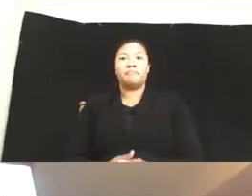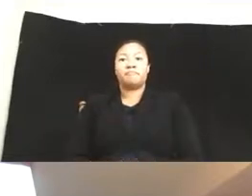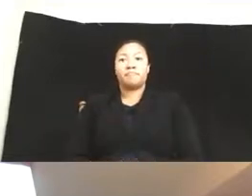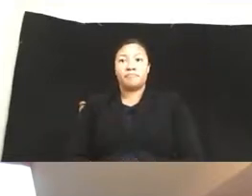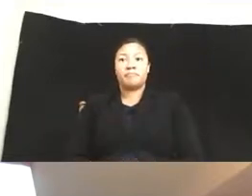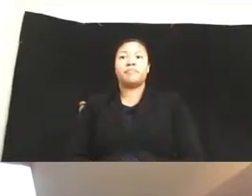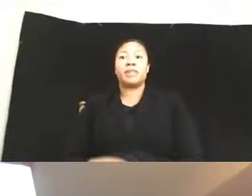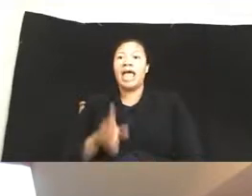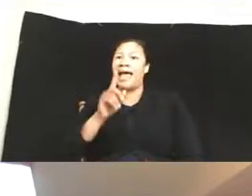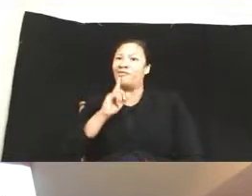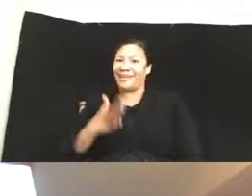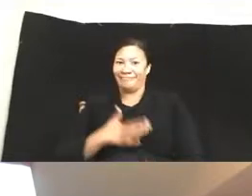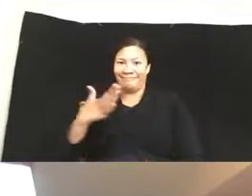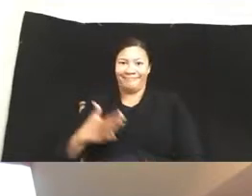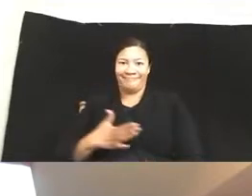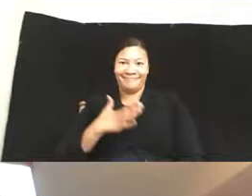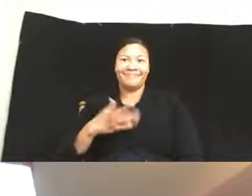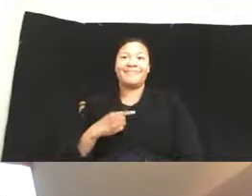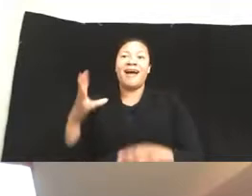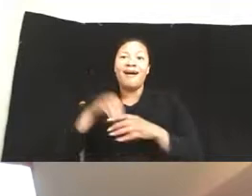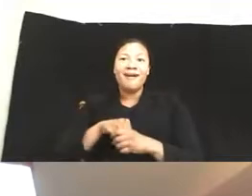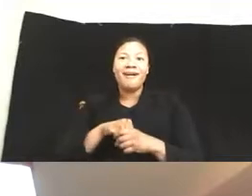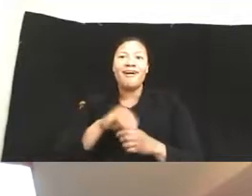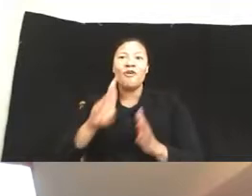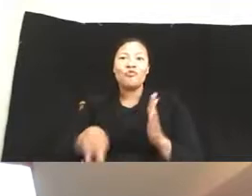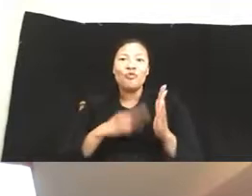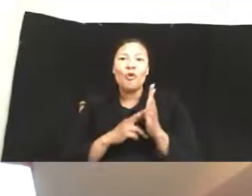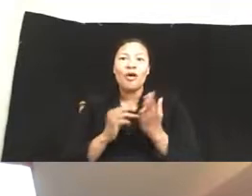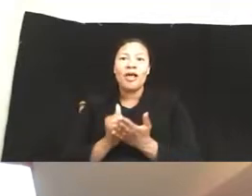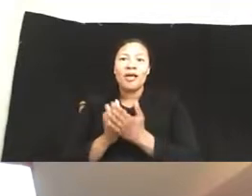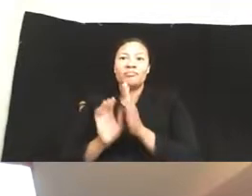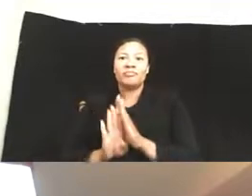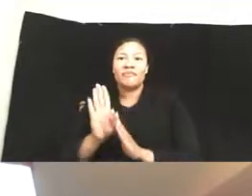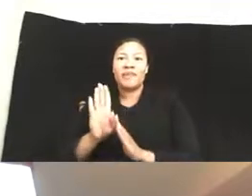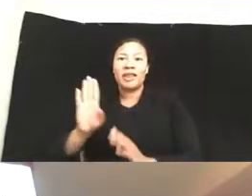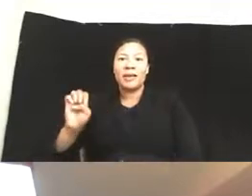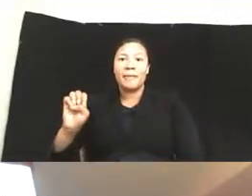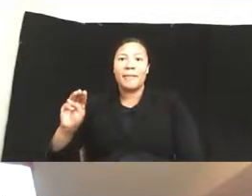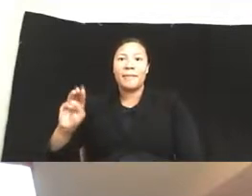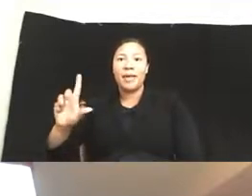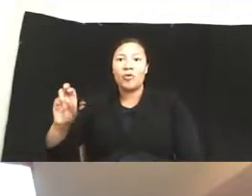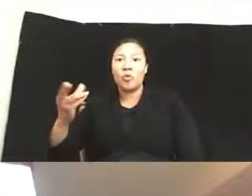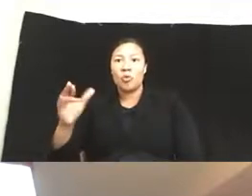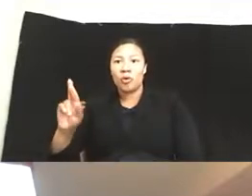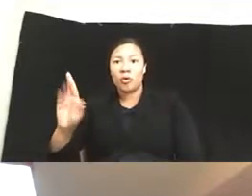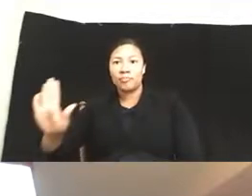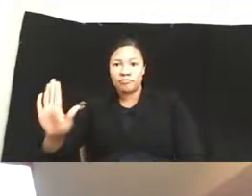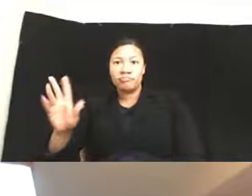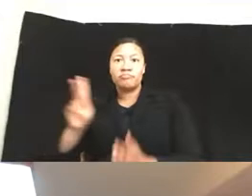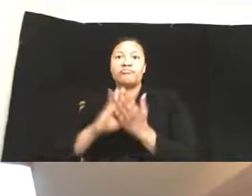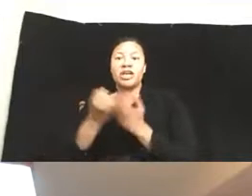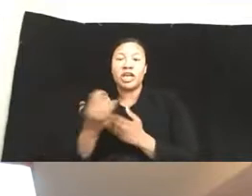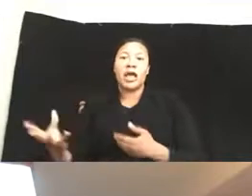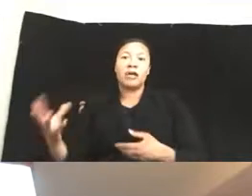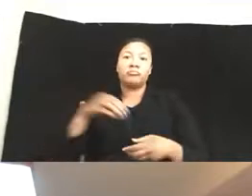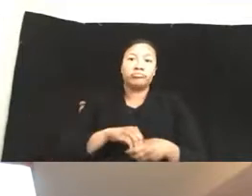really glad to have played a role in developing Melchor's project, bringing together ethnography,